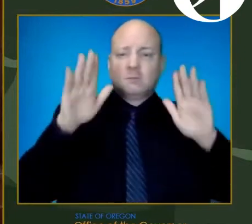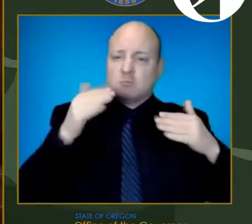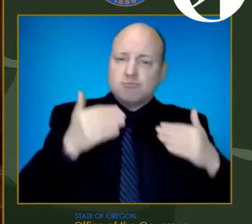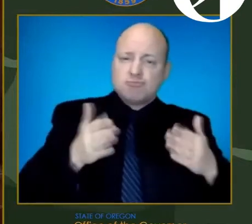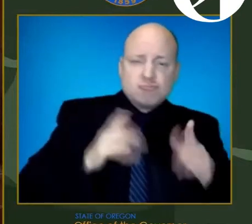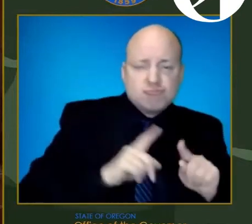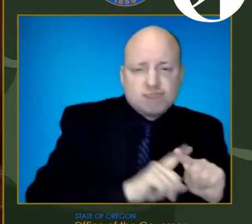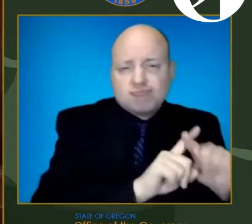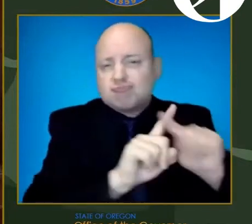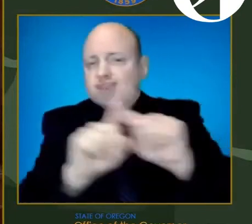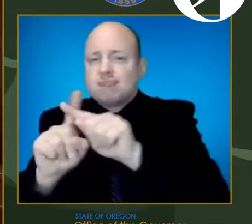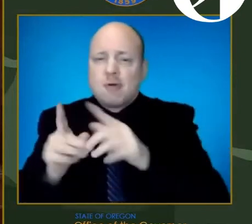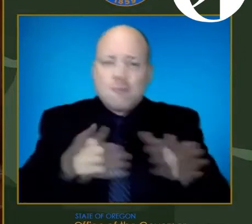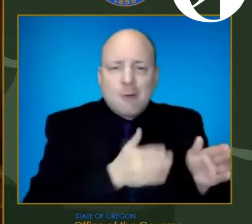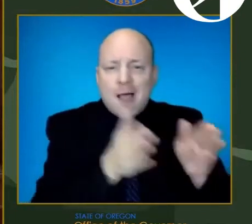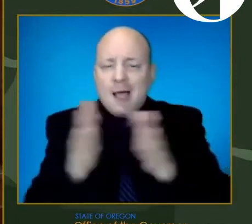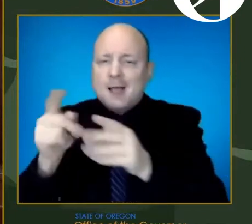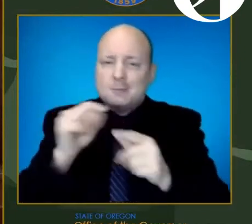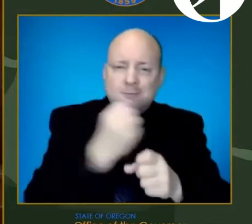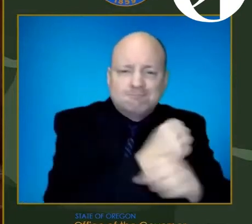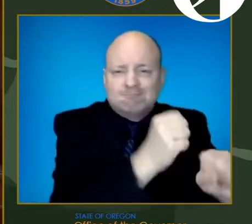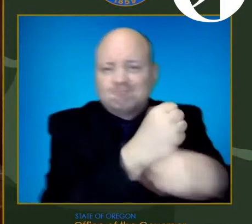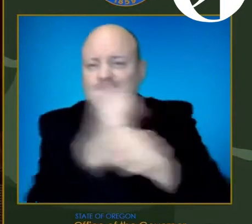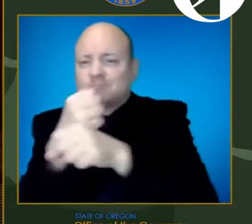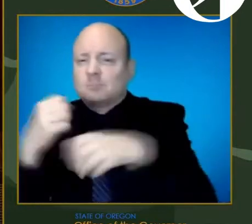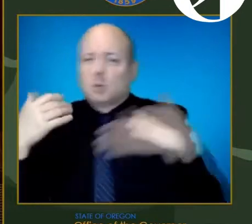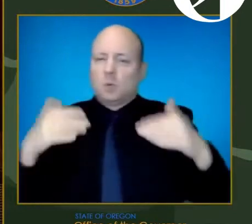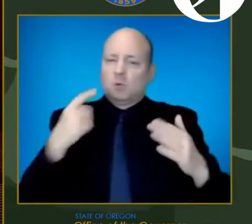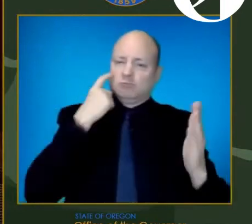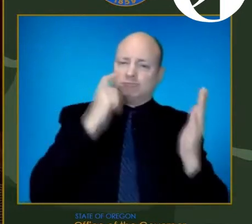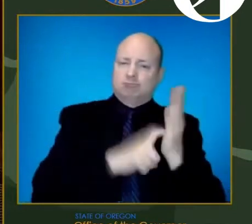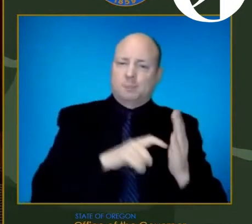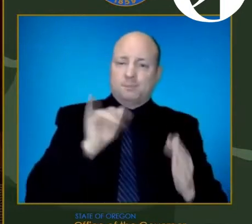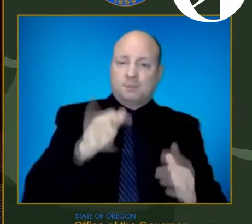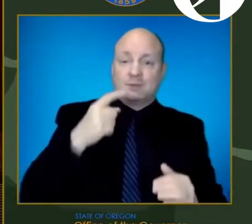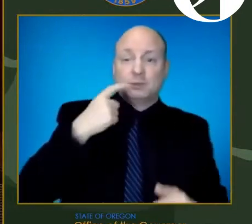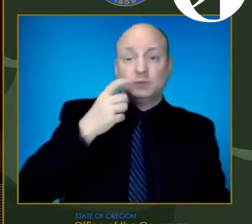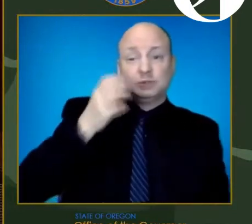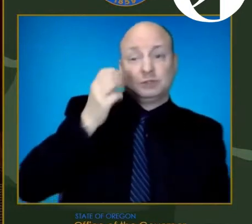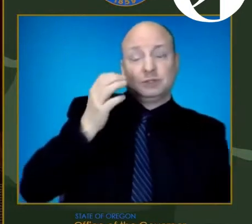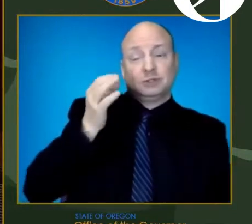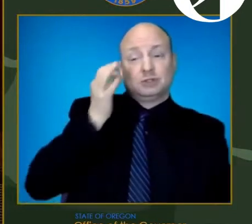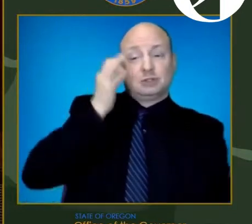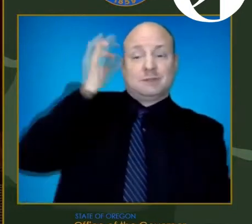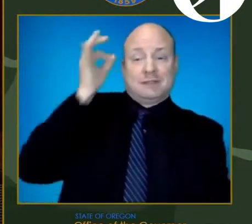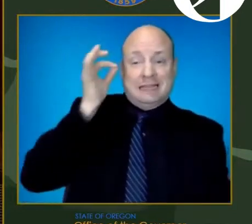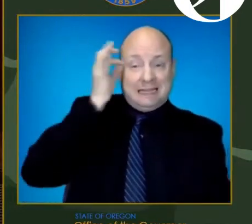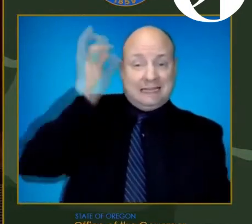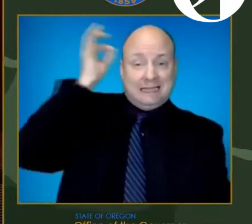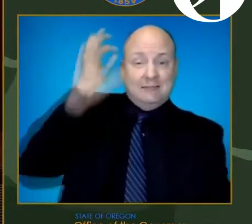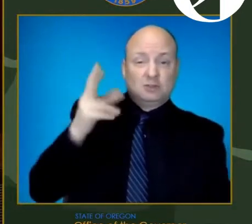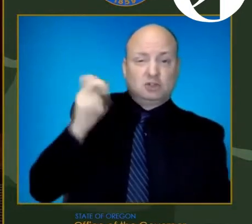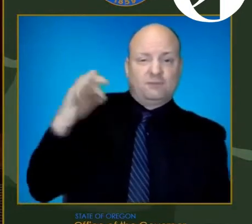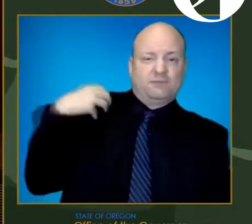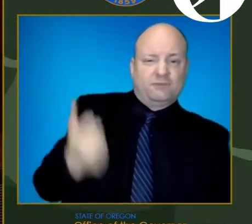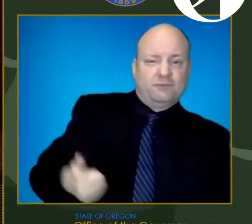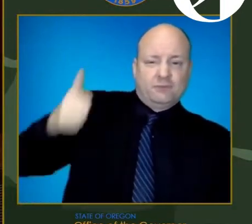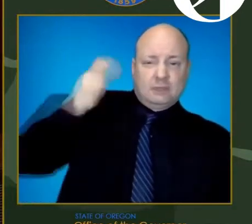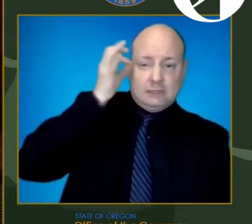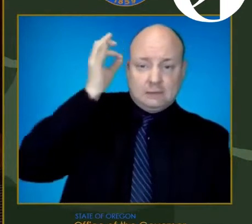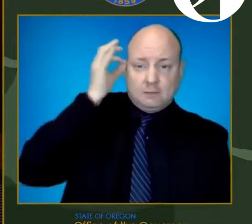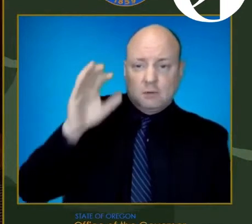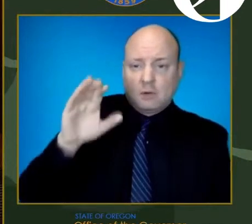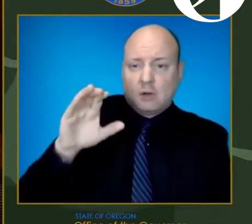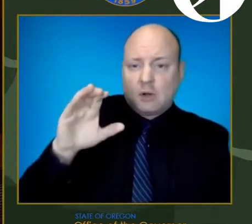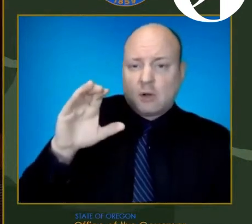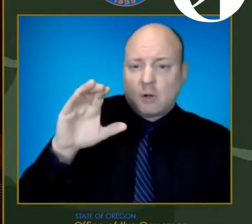you to meet just one of these inspiring Oregonians, Chief Christina Rainbow Plews of the volunteer